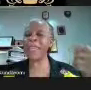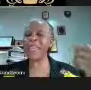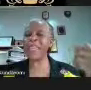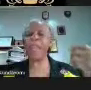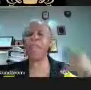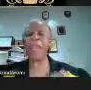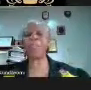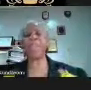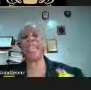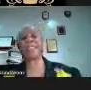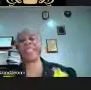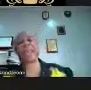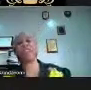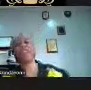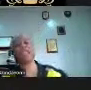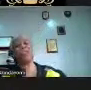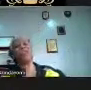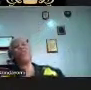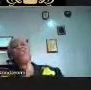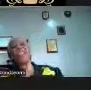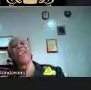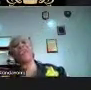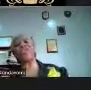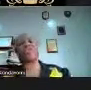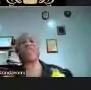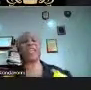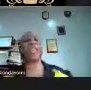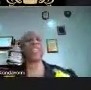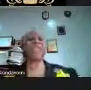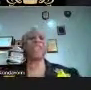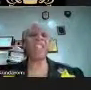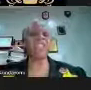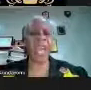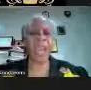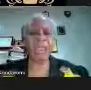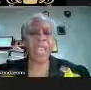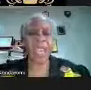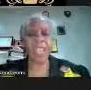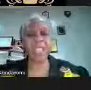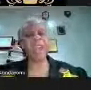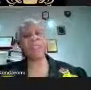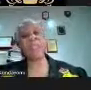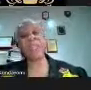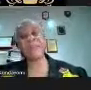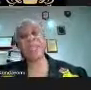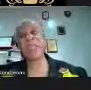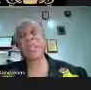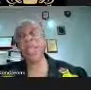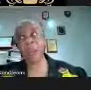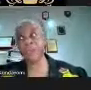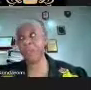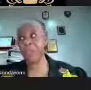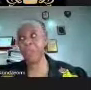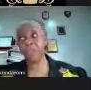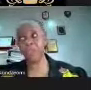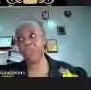some cases you might need a psychiatrist, and really and truly it is if a child is developing mental